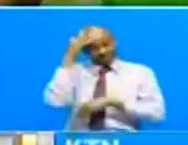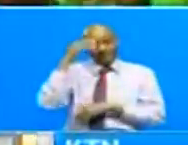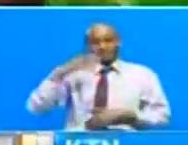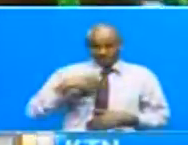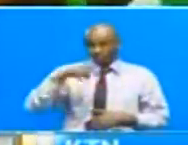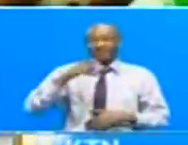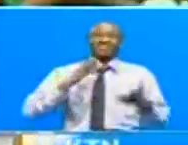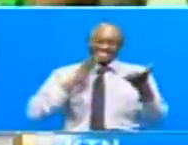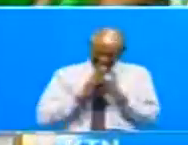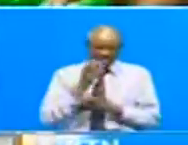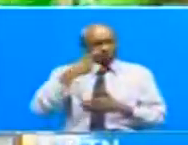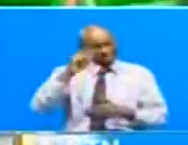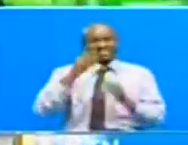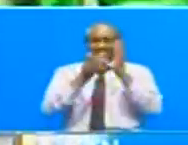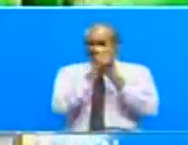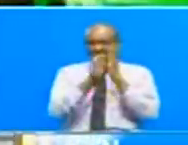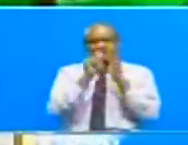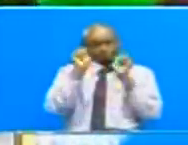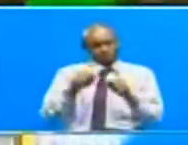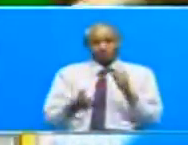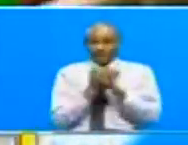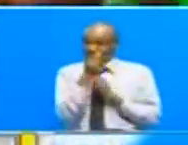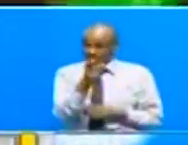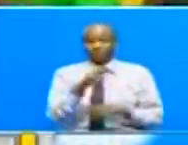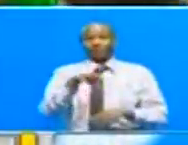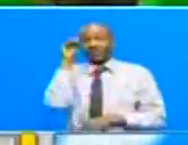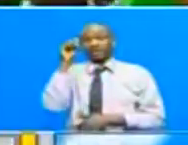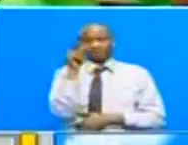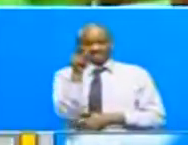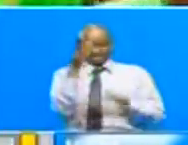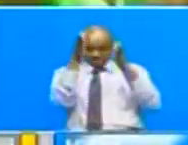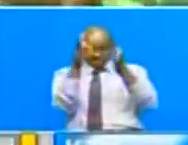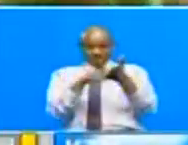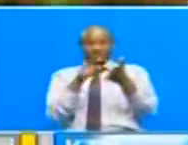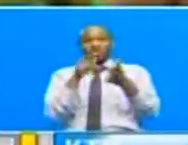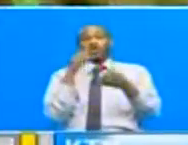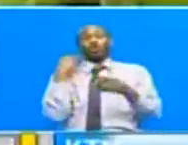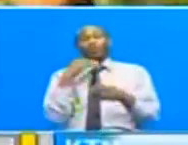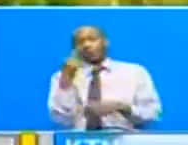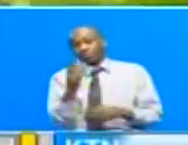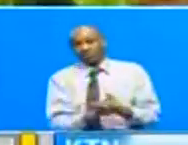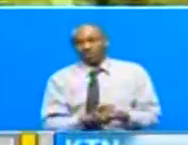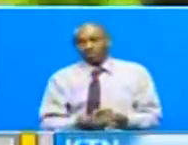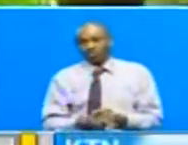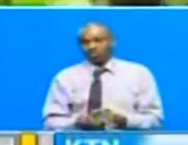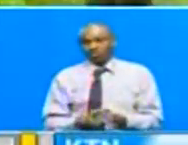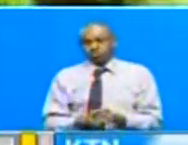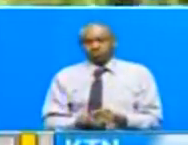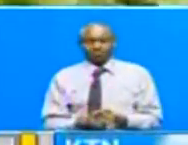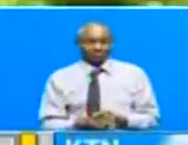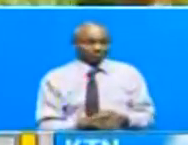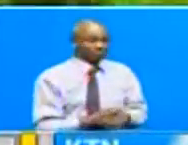have the right skills ideally to help them out, find out these perpetrators. Mm-hmm. Right. Okay.